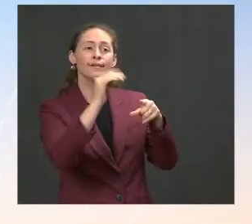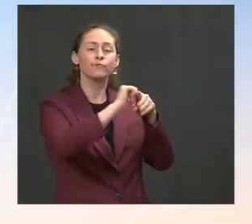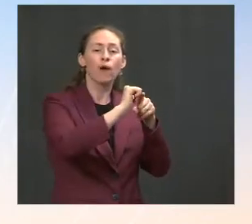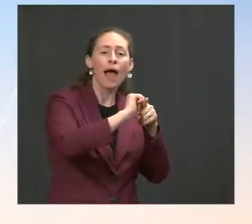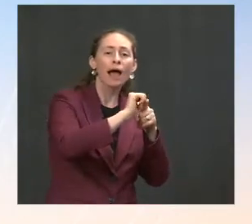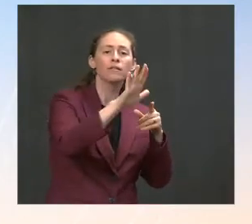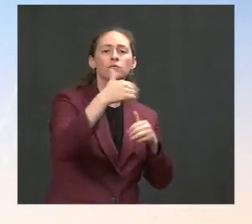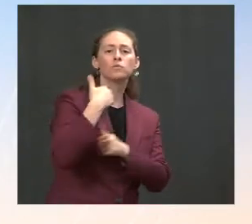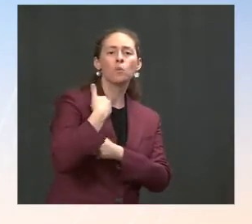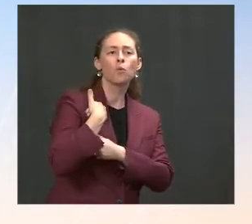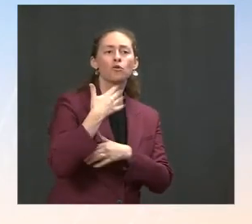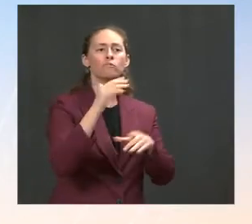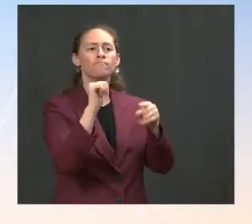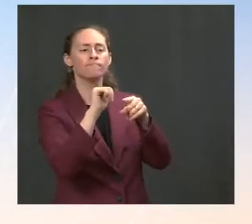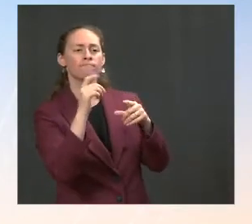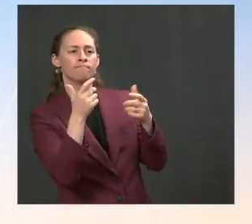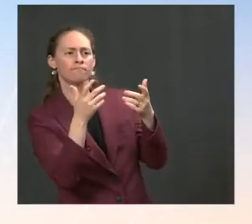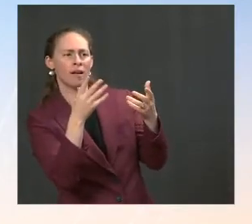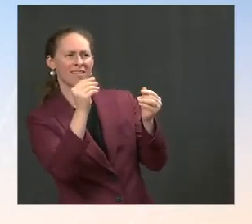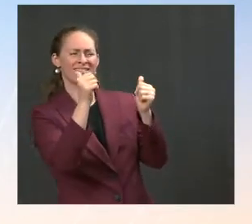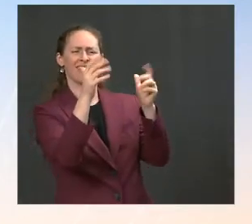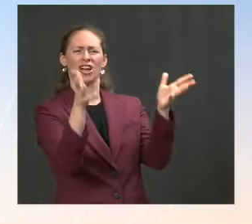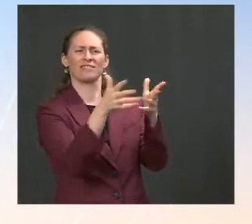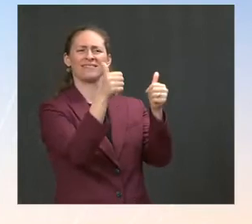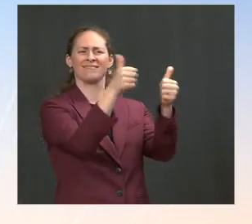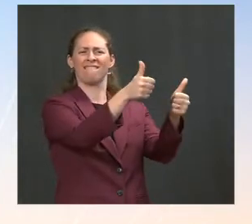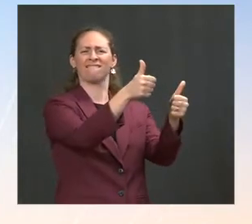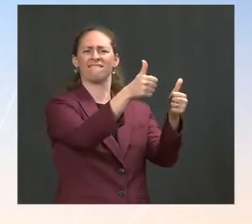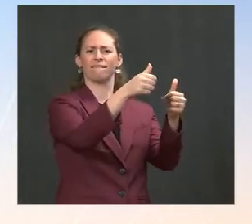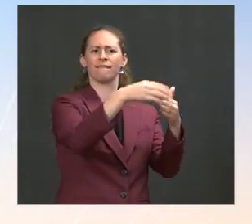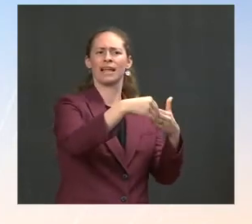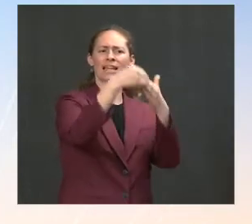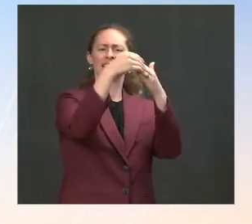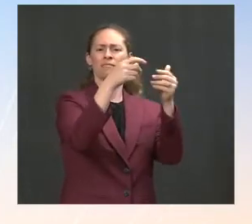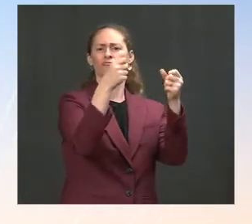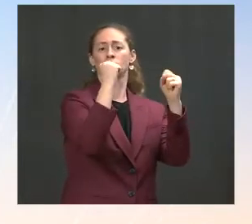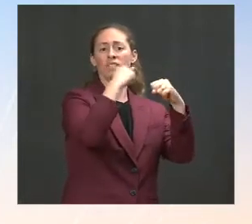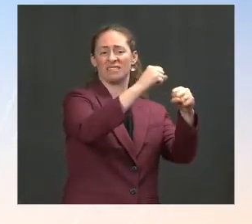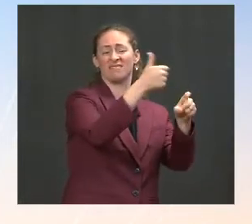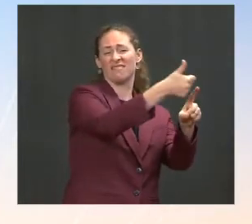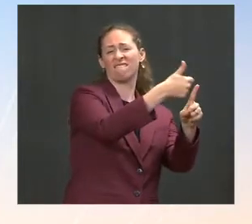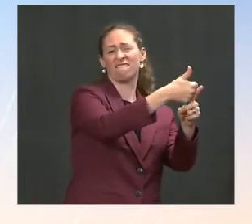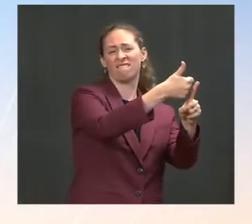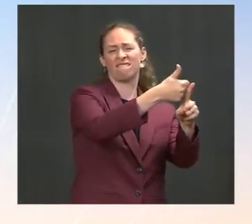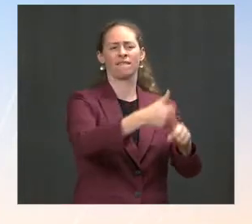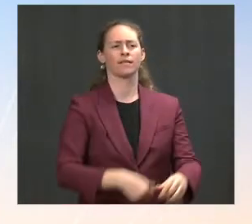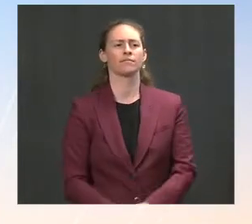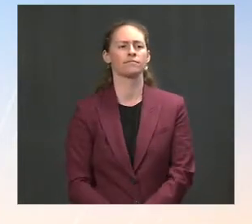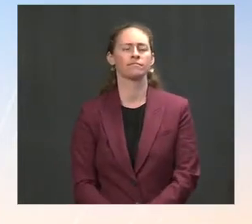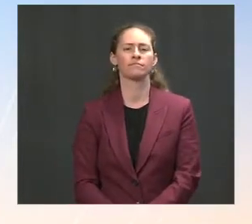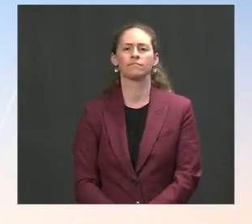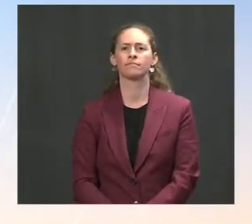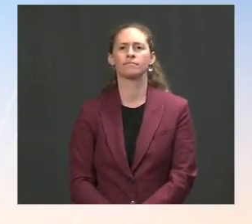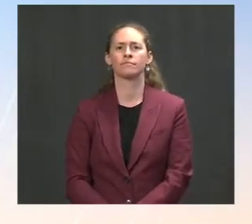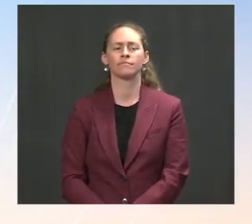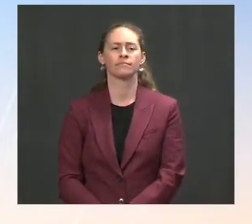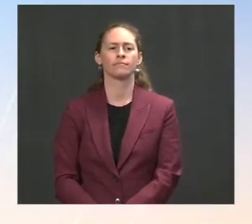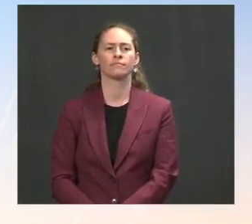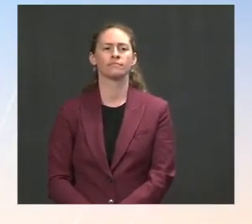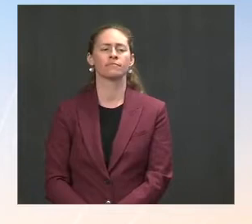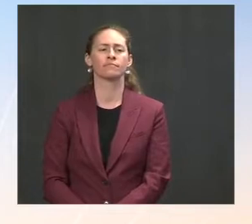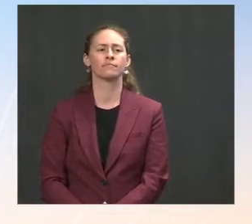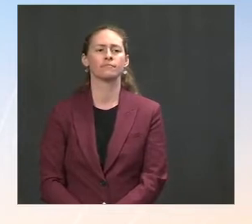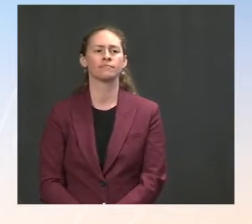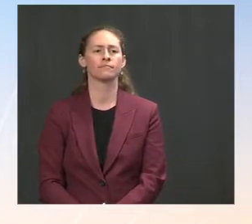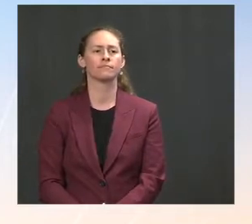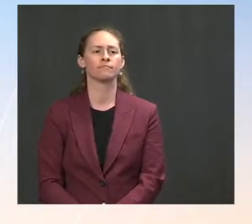to encourage them to take a leading role in defending and protecting their own people. Go ahead. Thanks, Jen. Alabama's Republican governor says it is